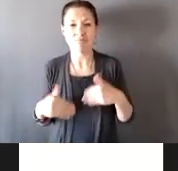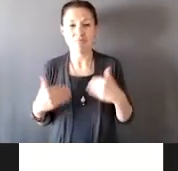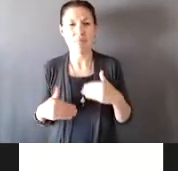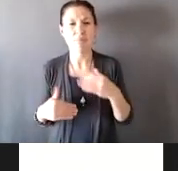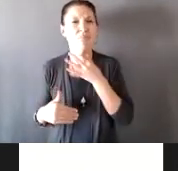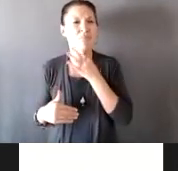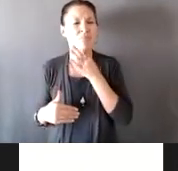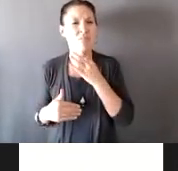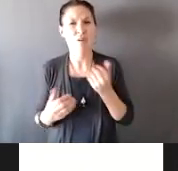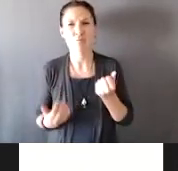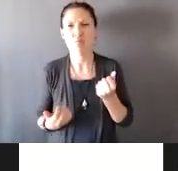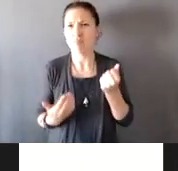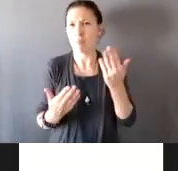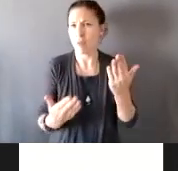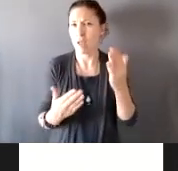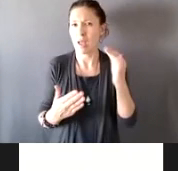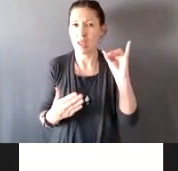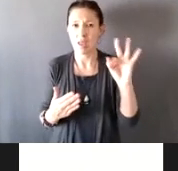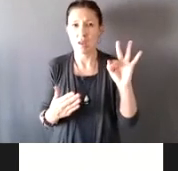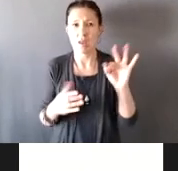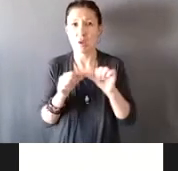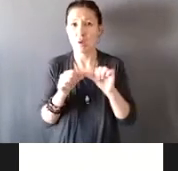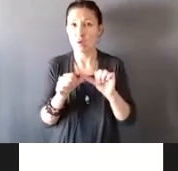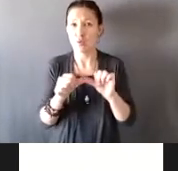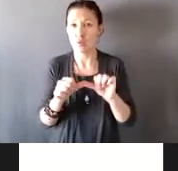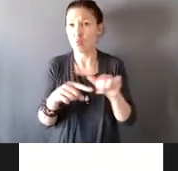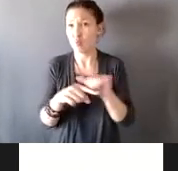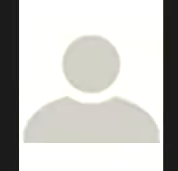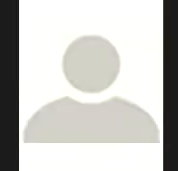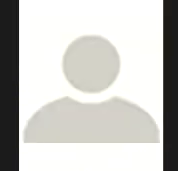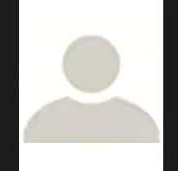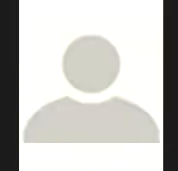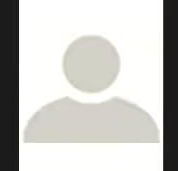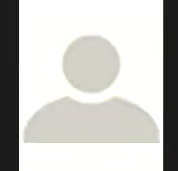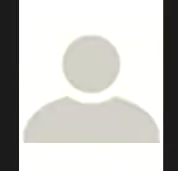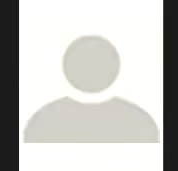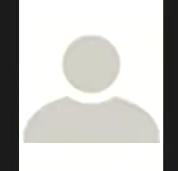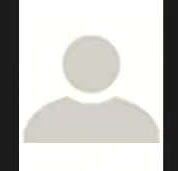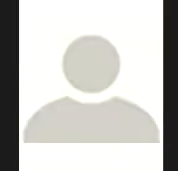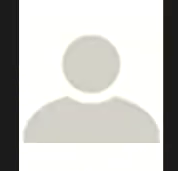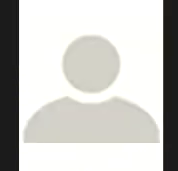recommendations for if we wanted to continue this practice outside of the space.